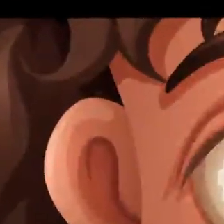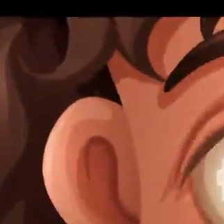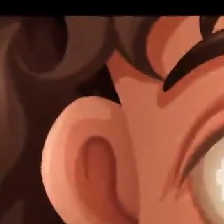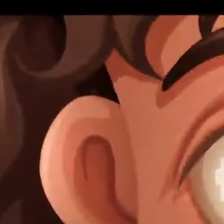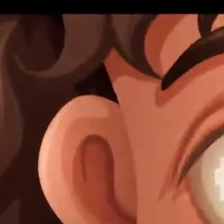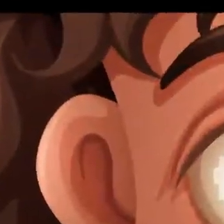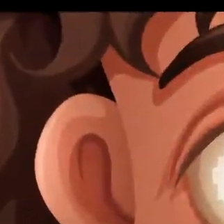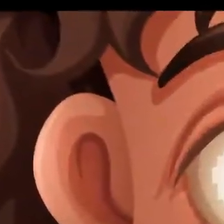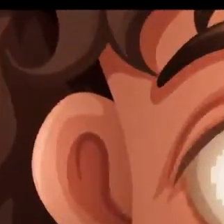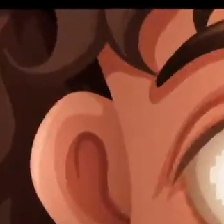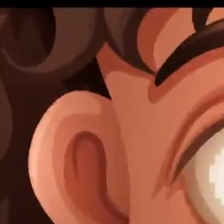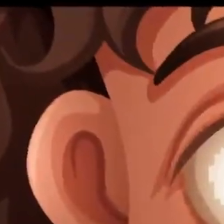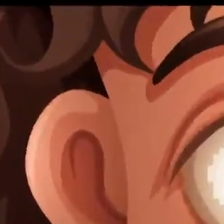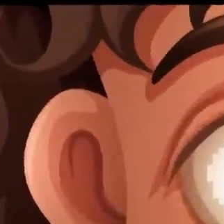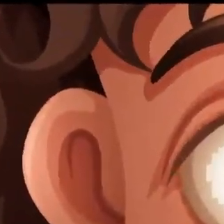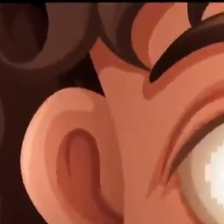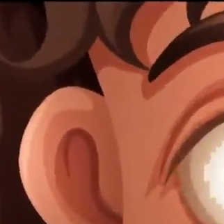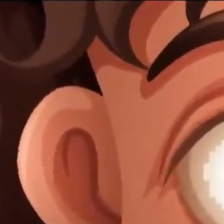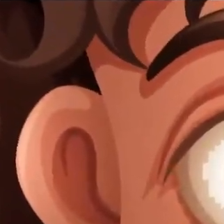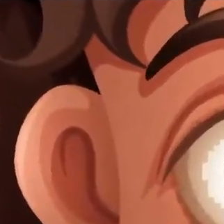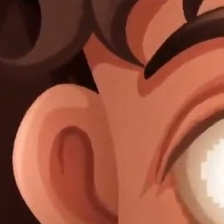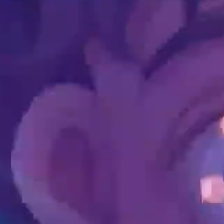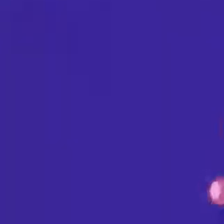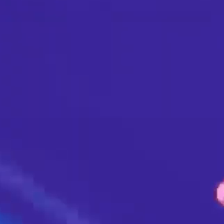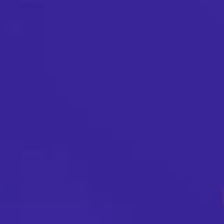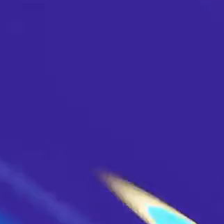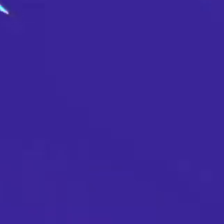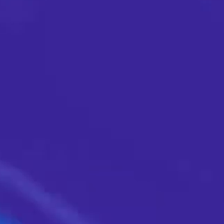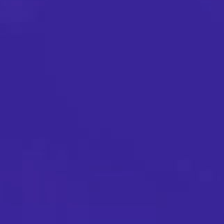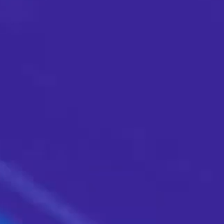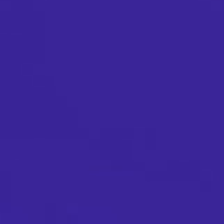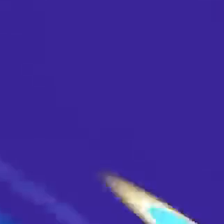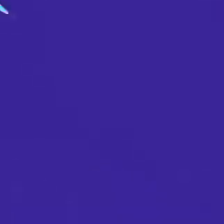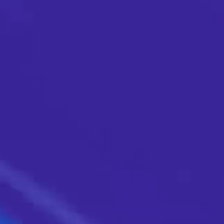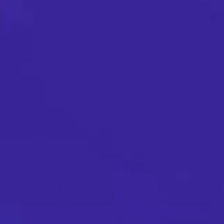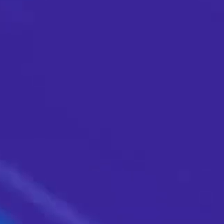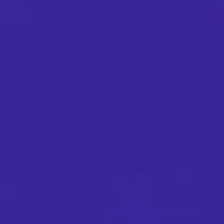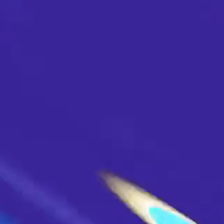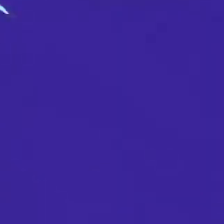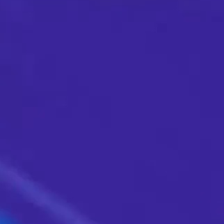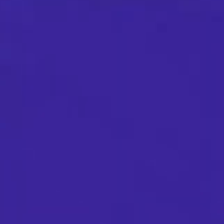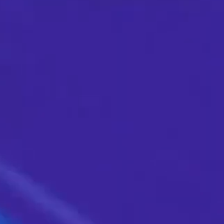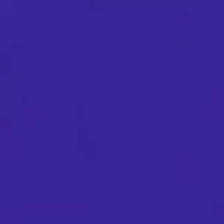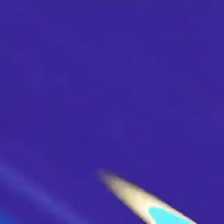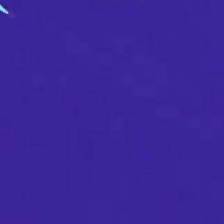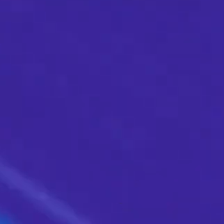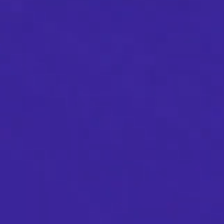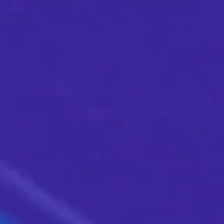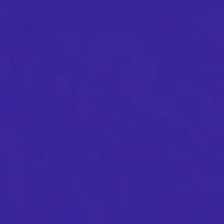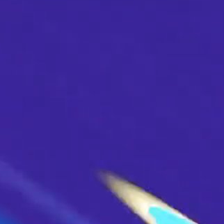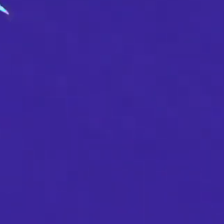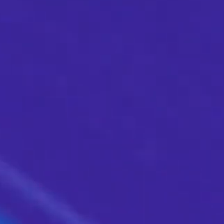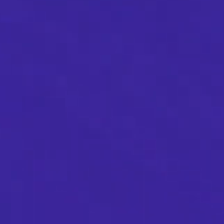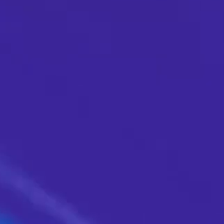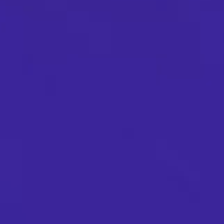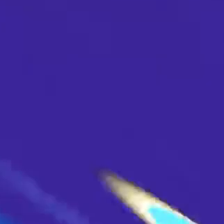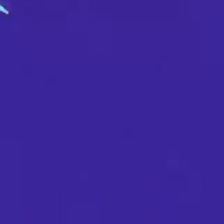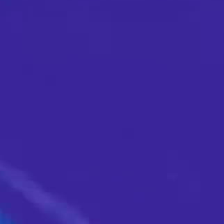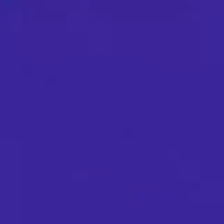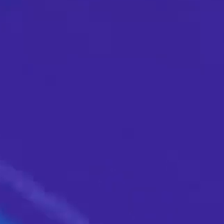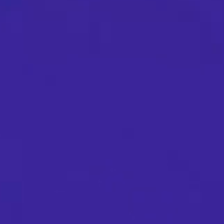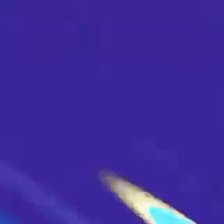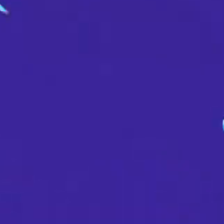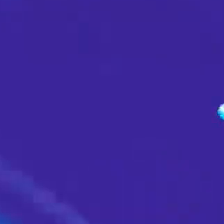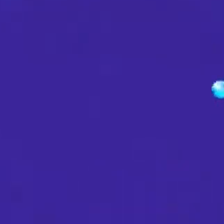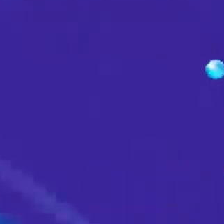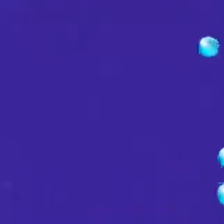travels into your body through your nose, mouth, and eyes, and then makes lots of copies of himself while he's in there, making a whole